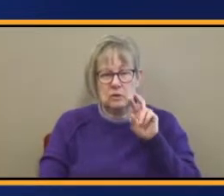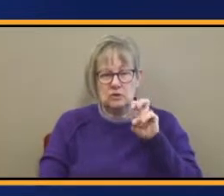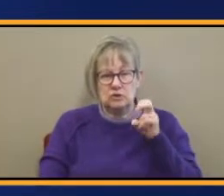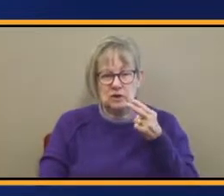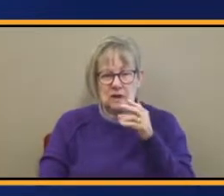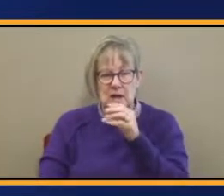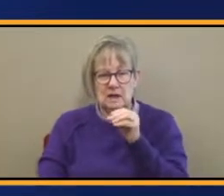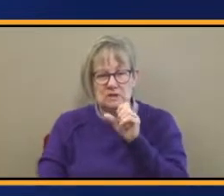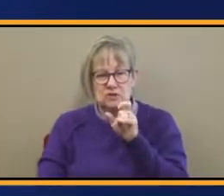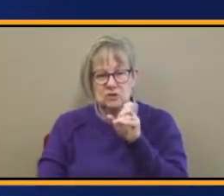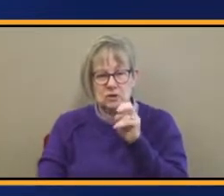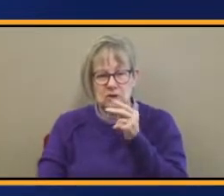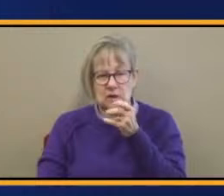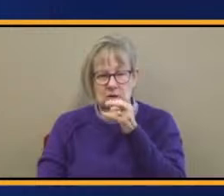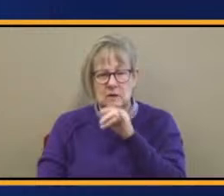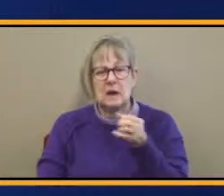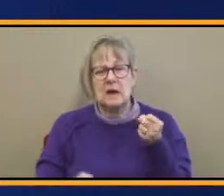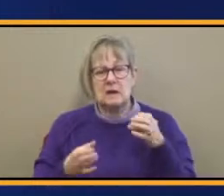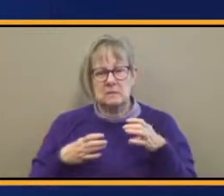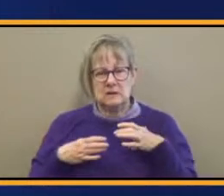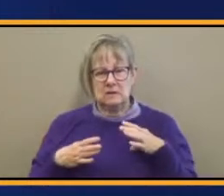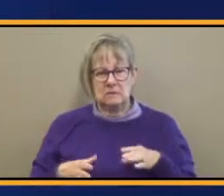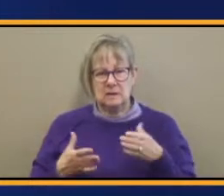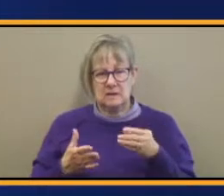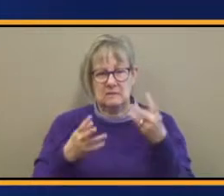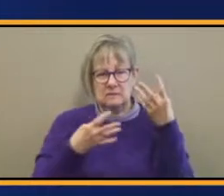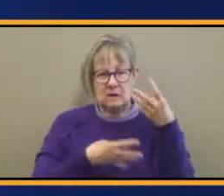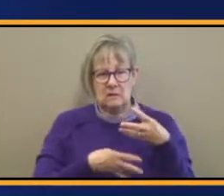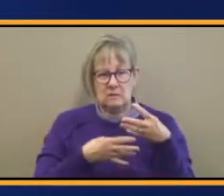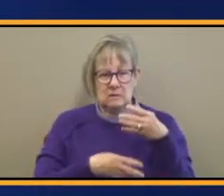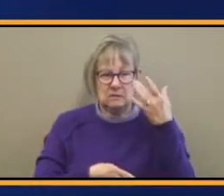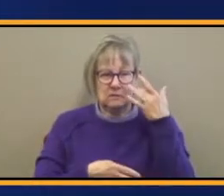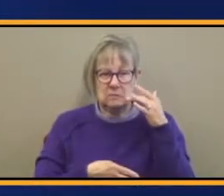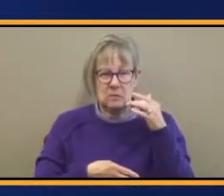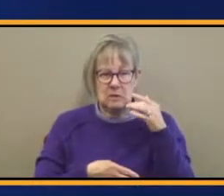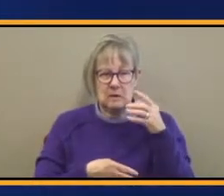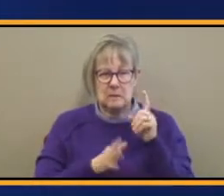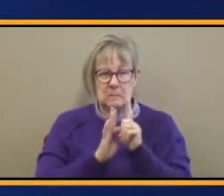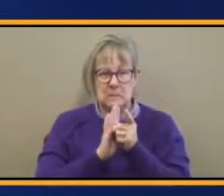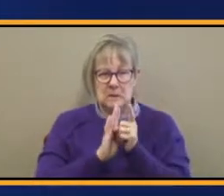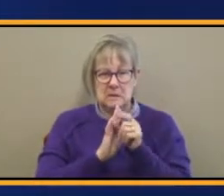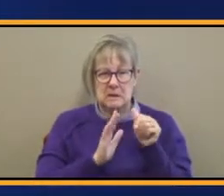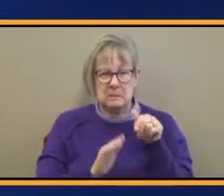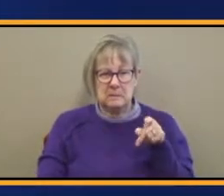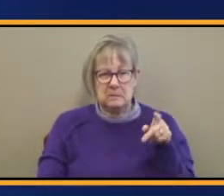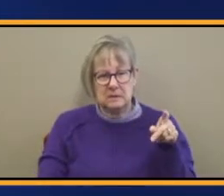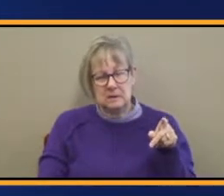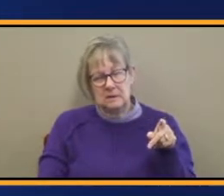How many customers have downloaded the smart meter app? Do you have any data on that?